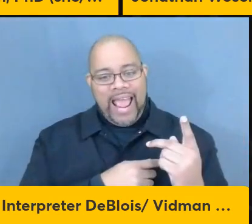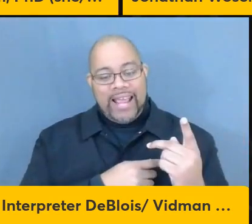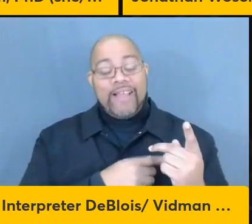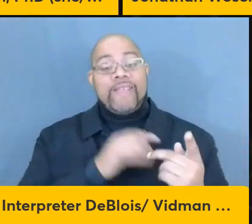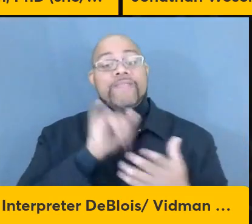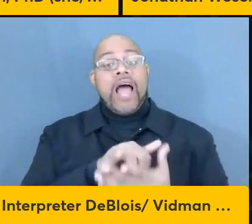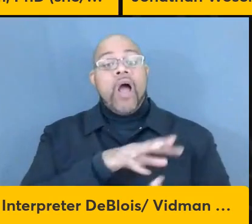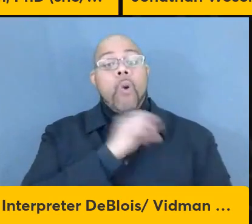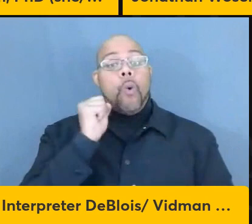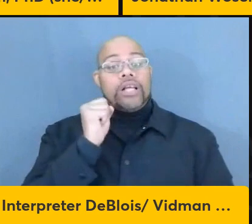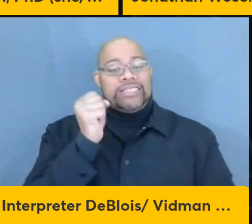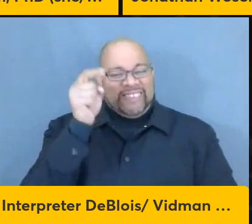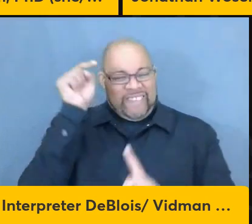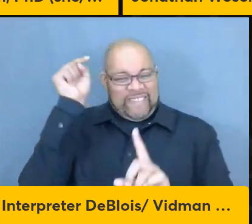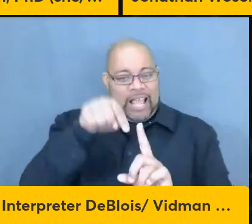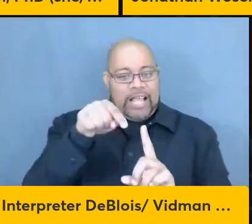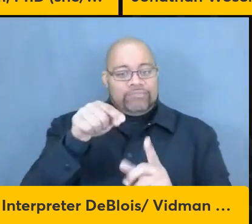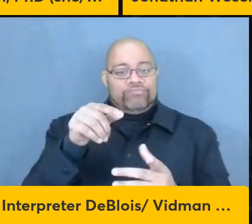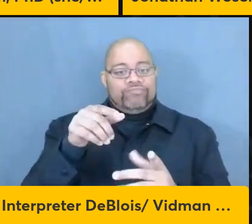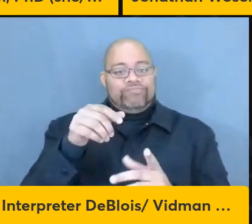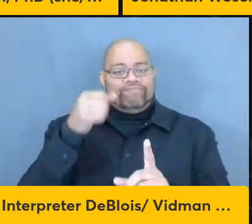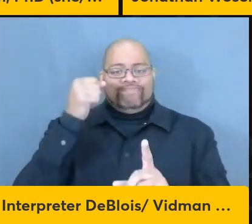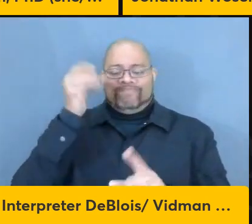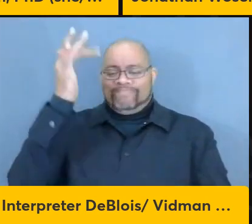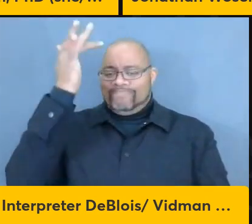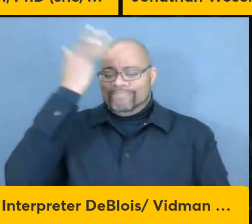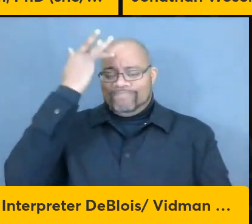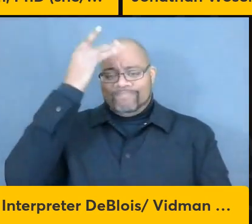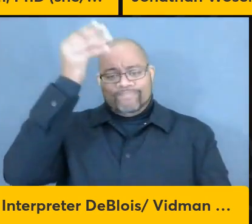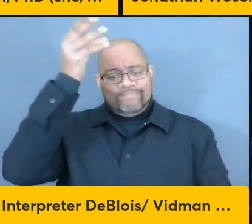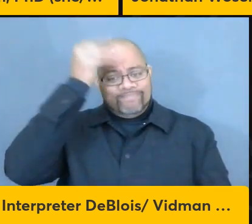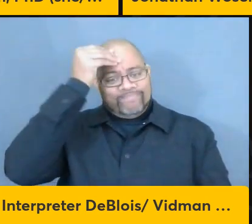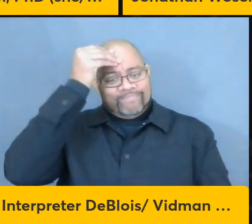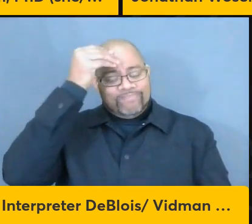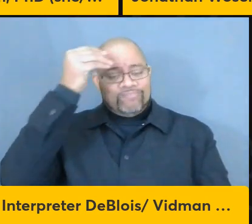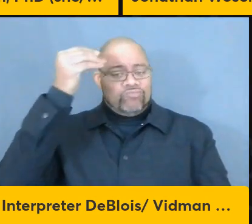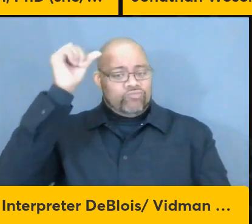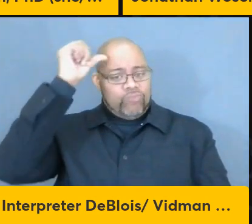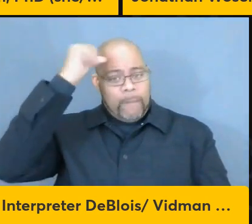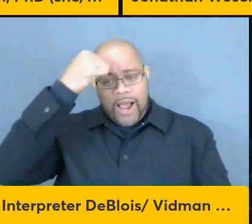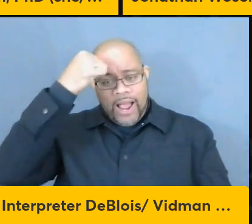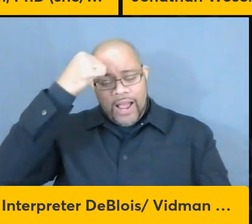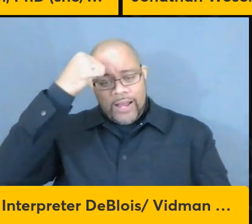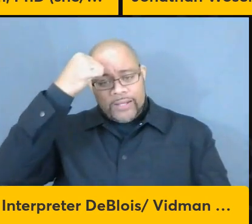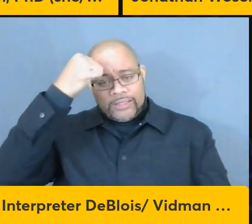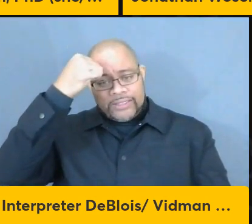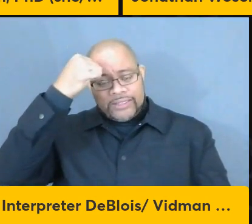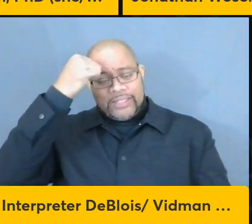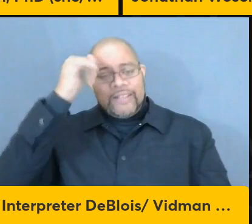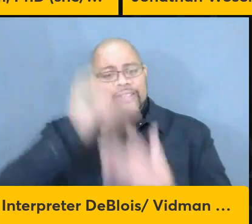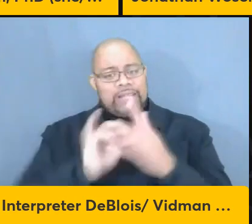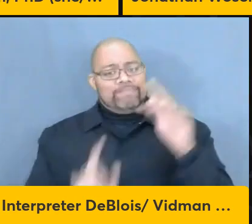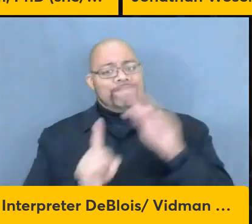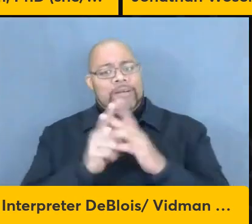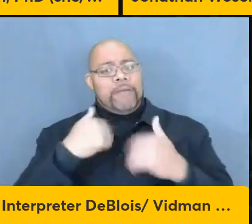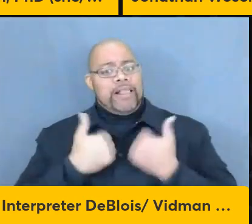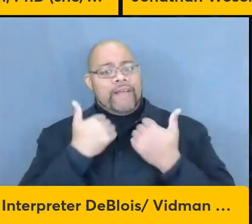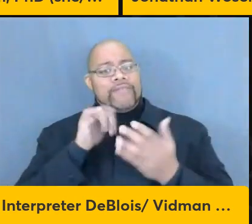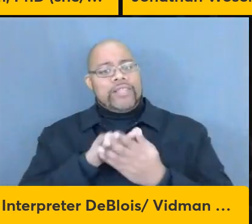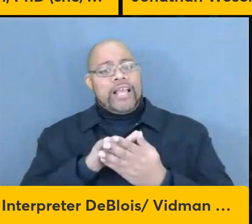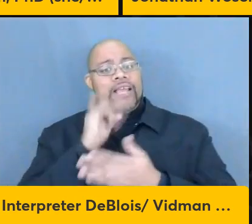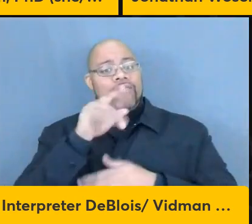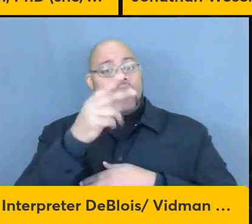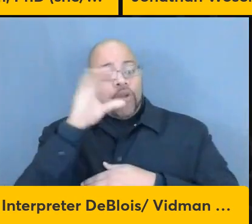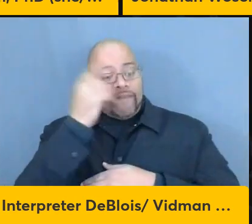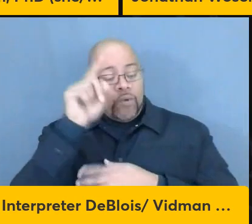that was the thing that has stuck, it stuck, it stood out to me my whole life is, if